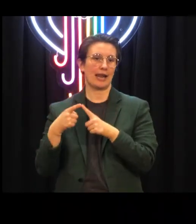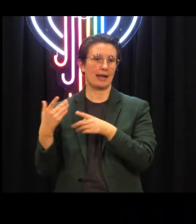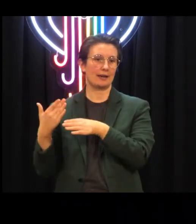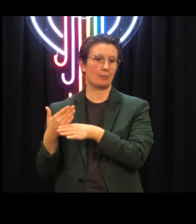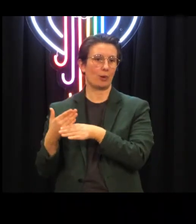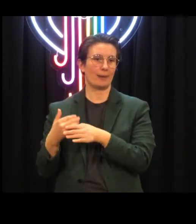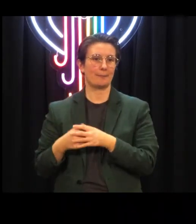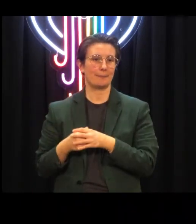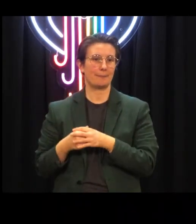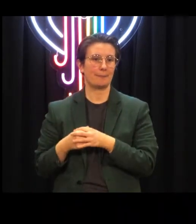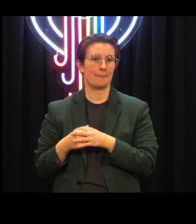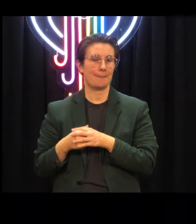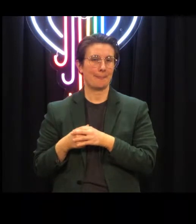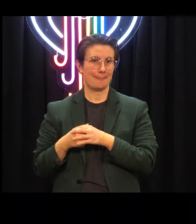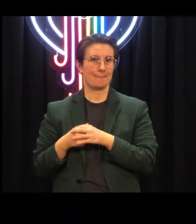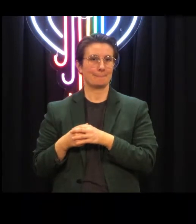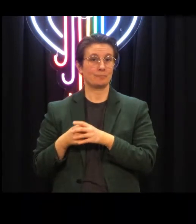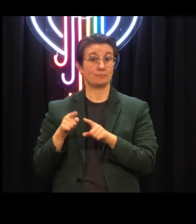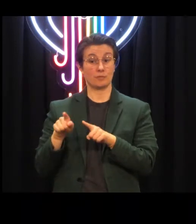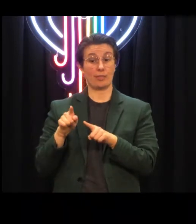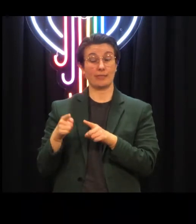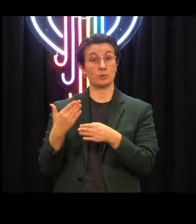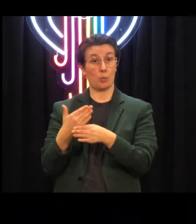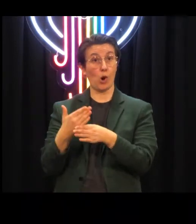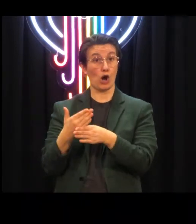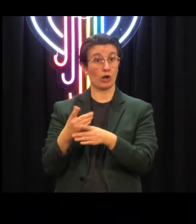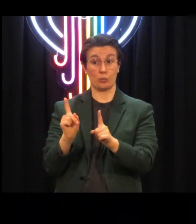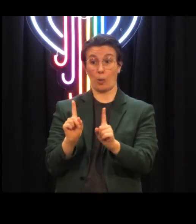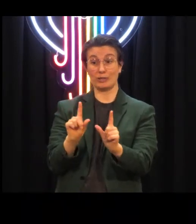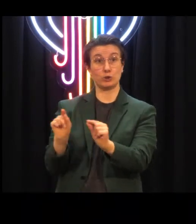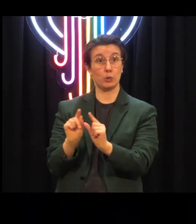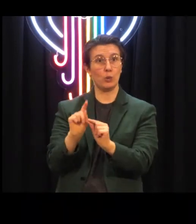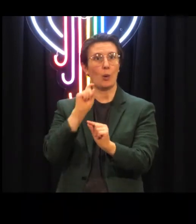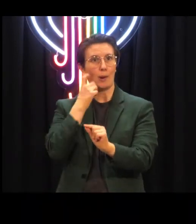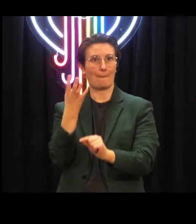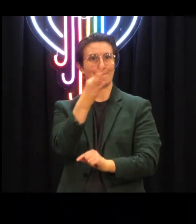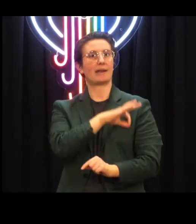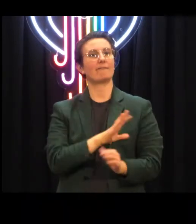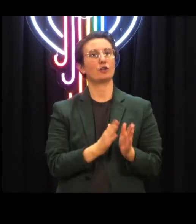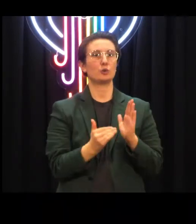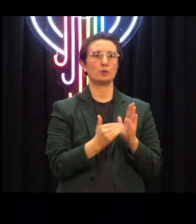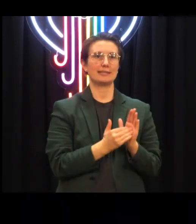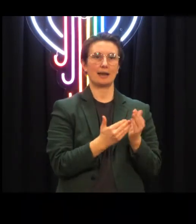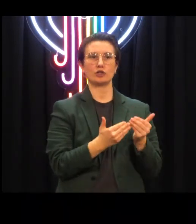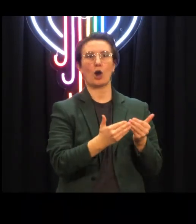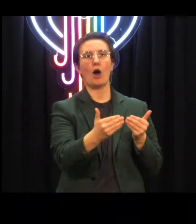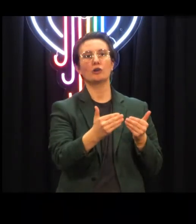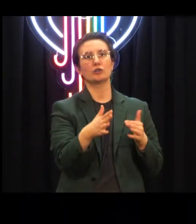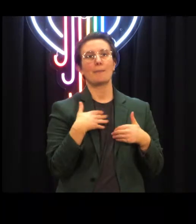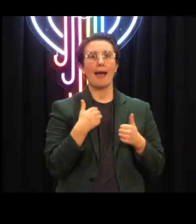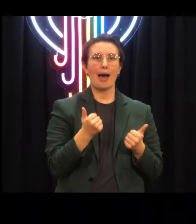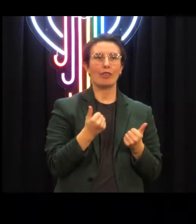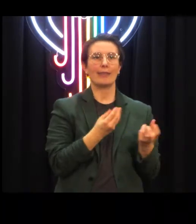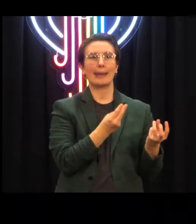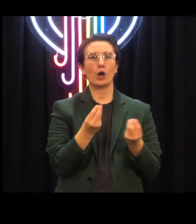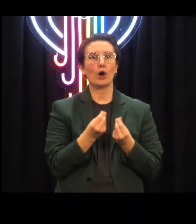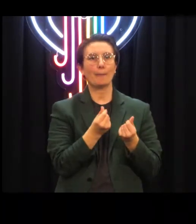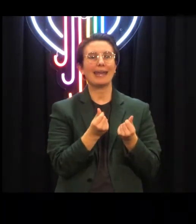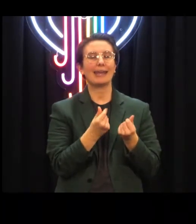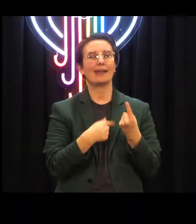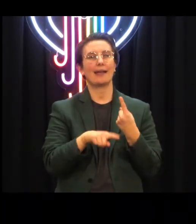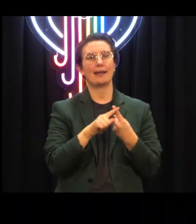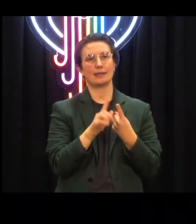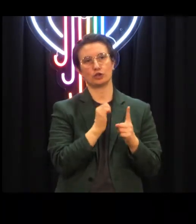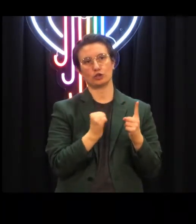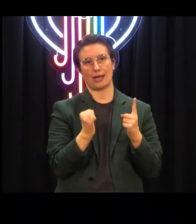long-term benefit to New Zealand's health, economy, environment and society. First, MB will select a host organisation